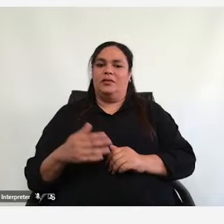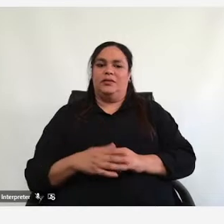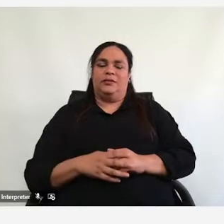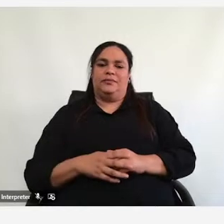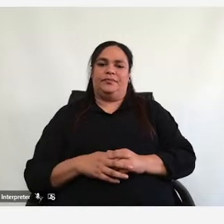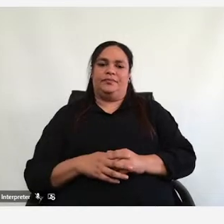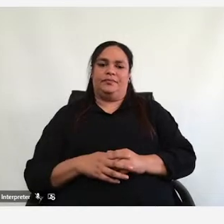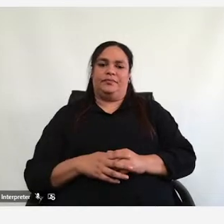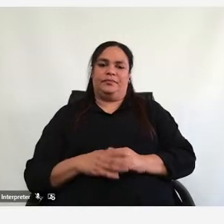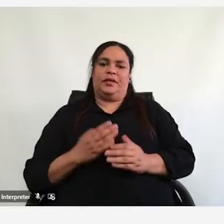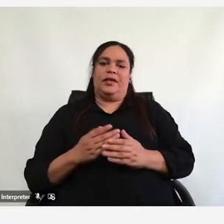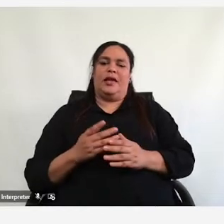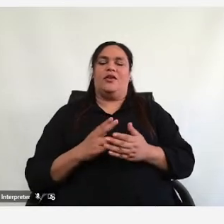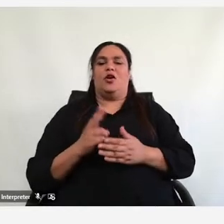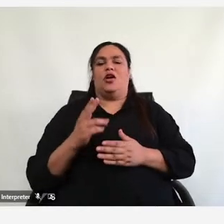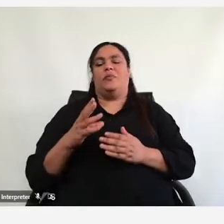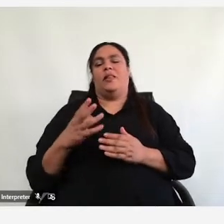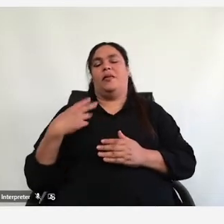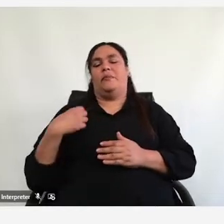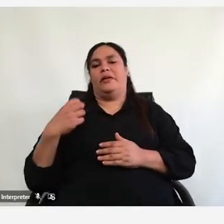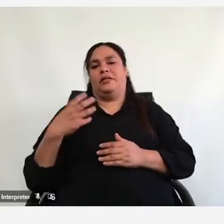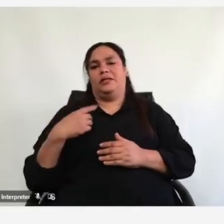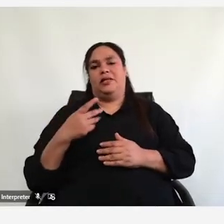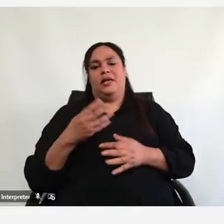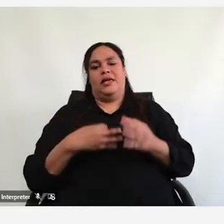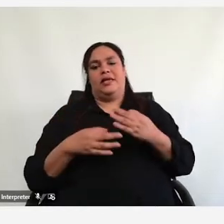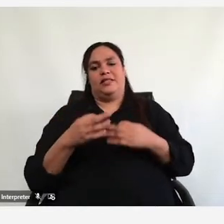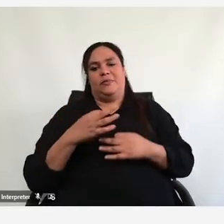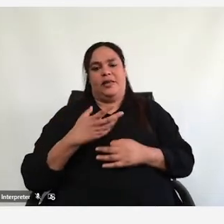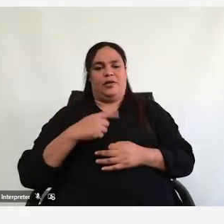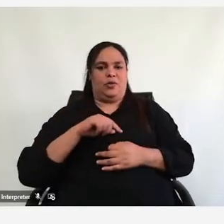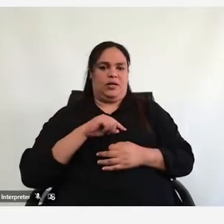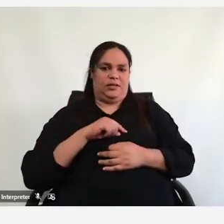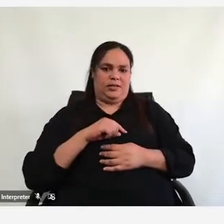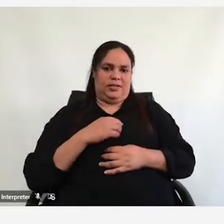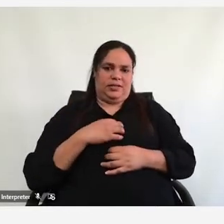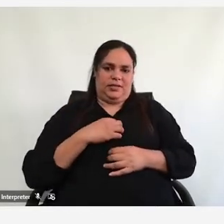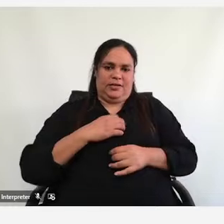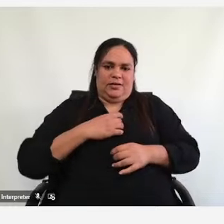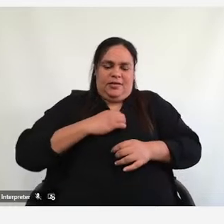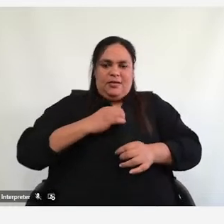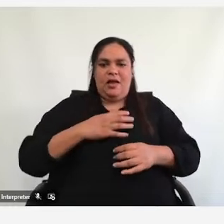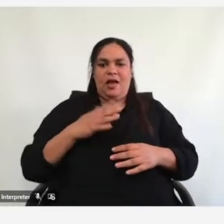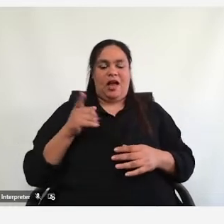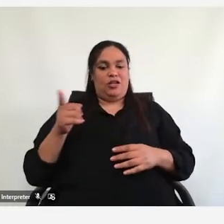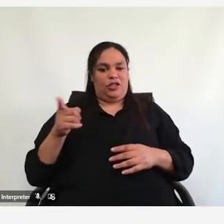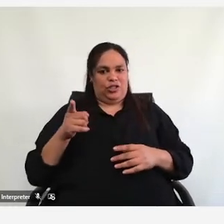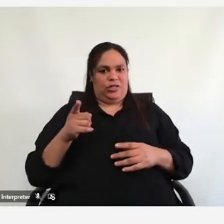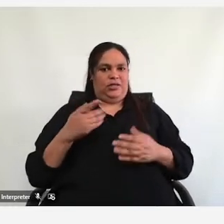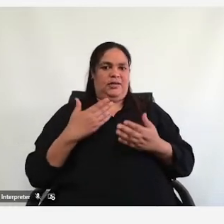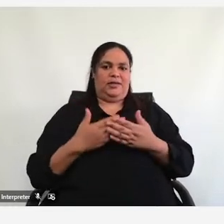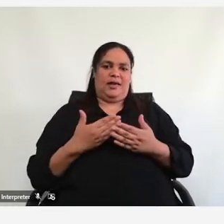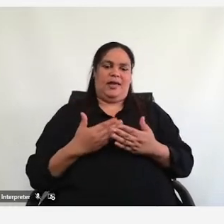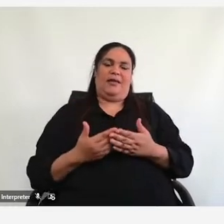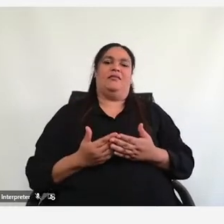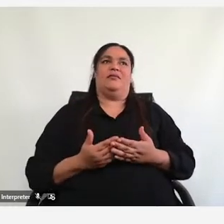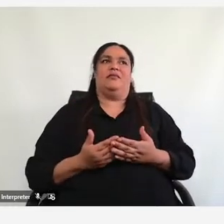Okay, could the Honourable Minister explain to us how she's going to be able